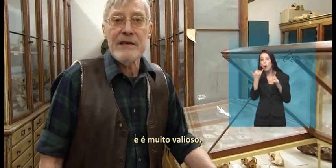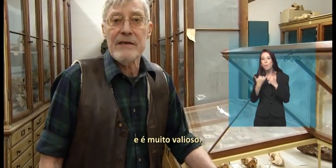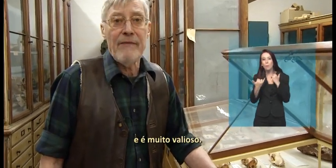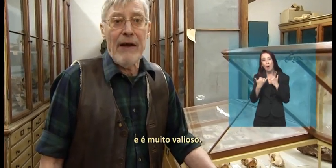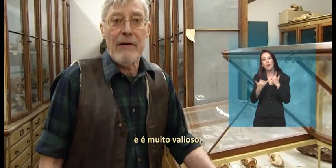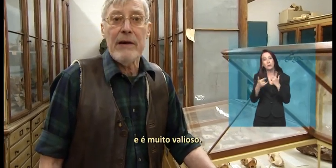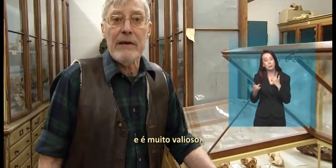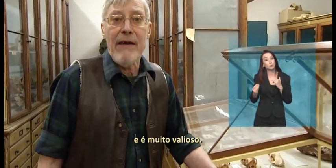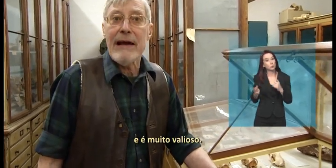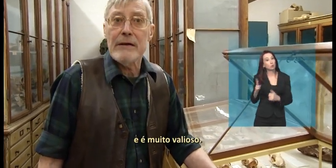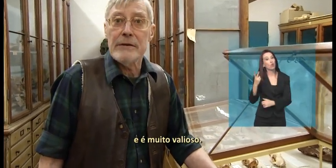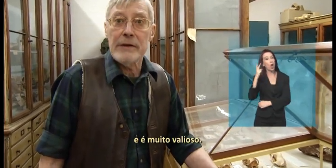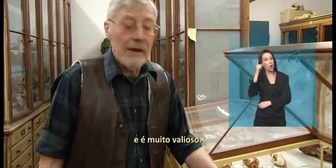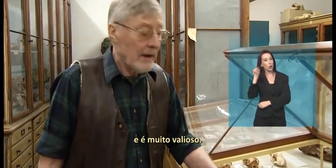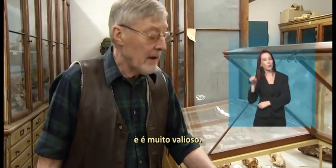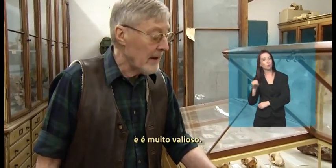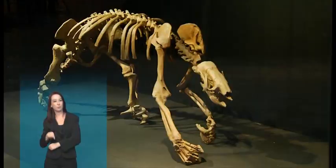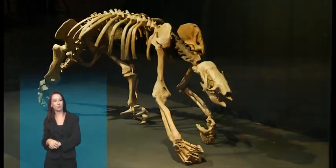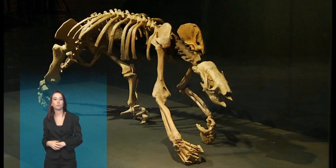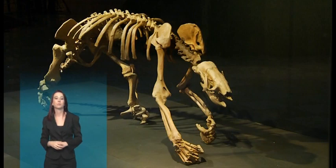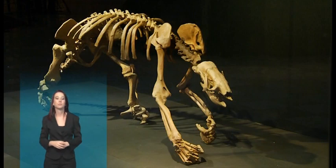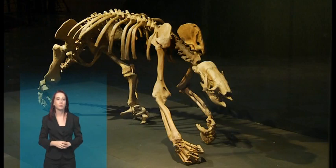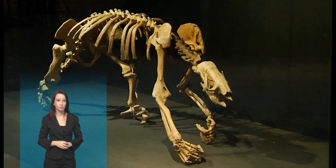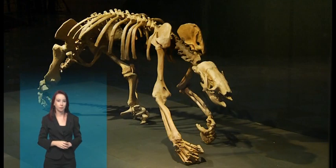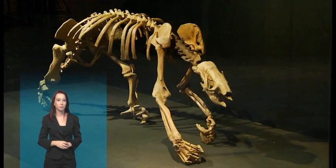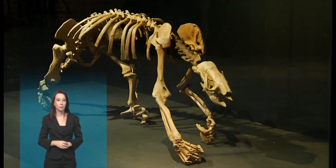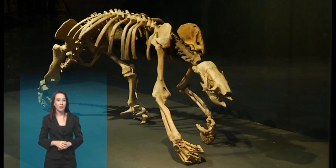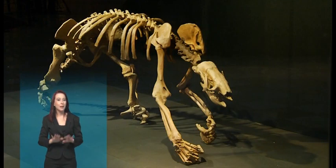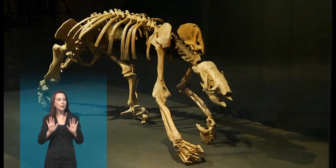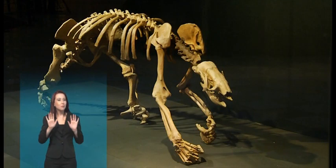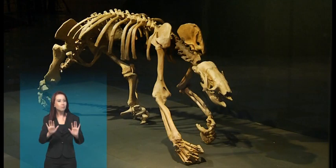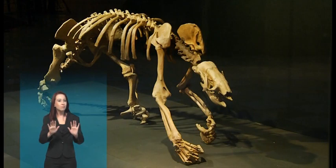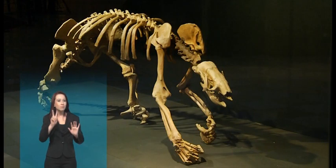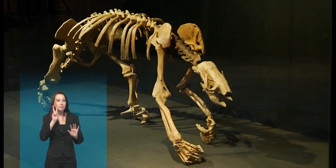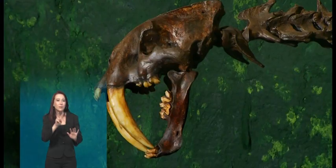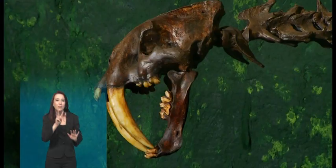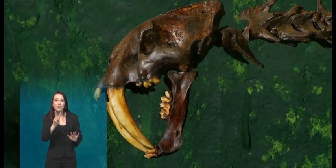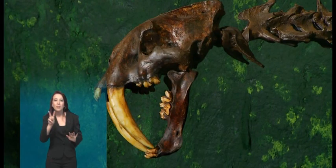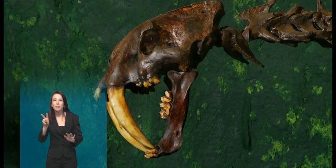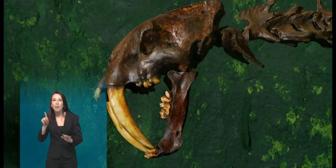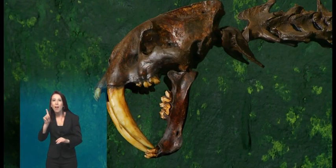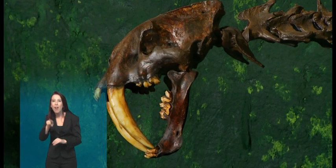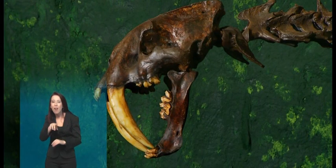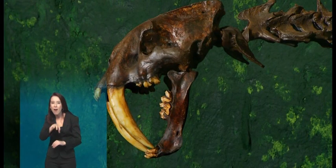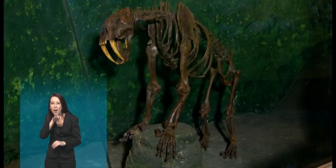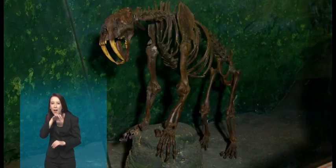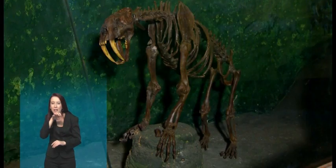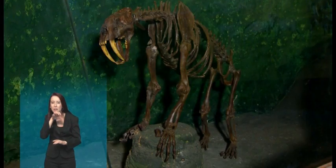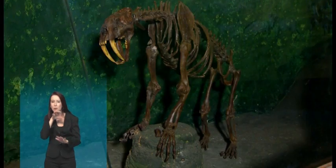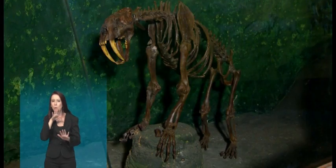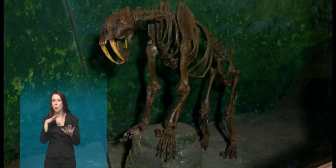and is very valued. Então, são animais